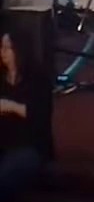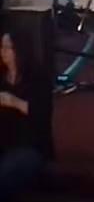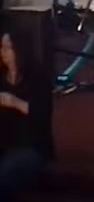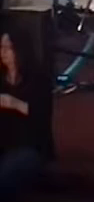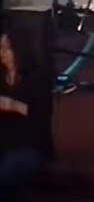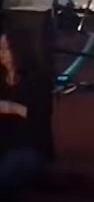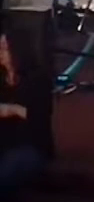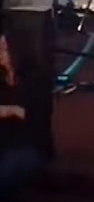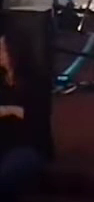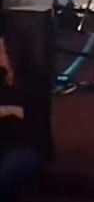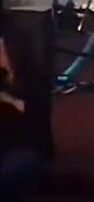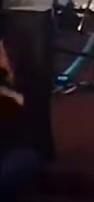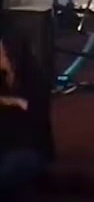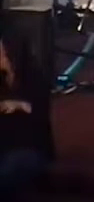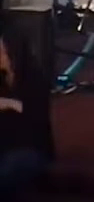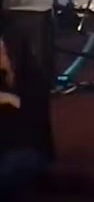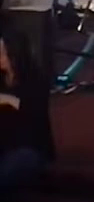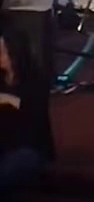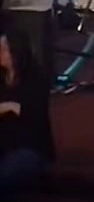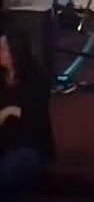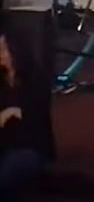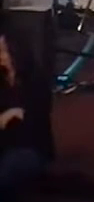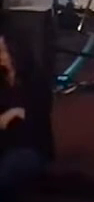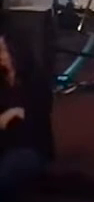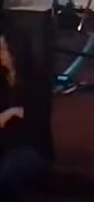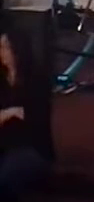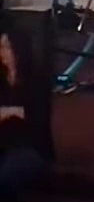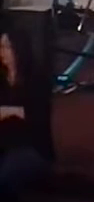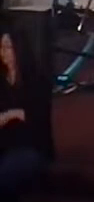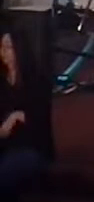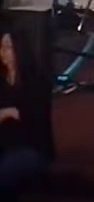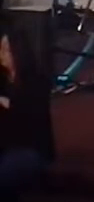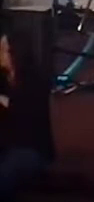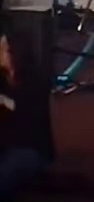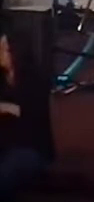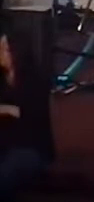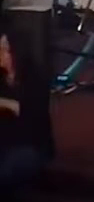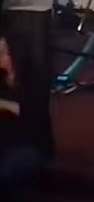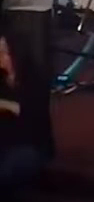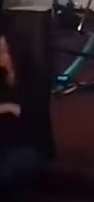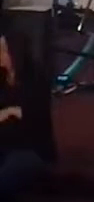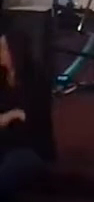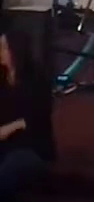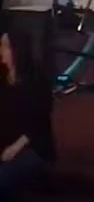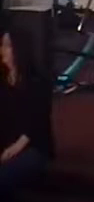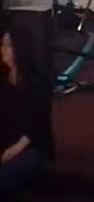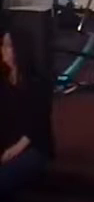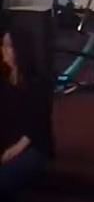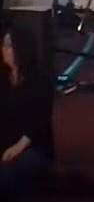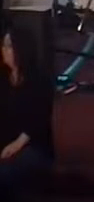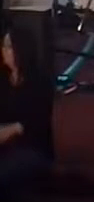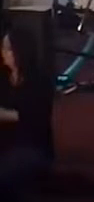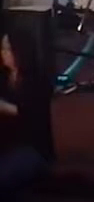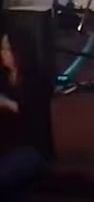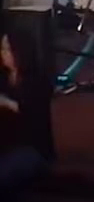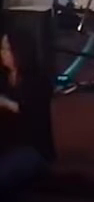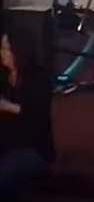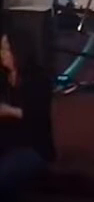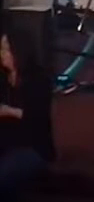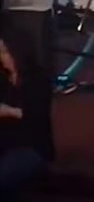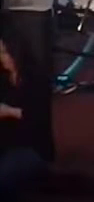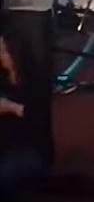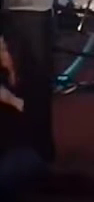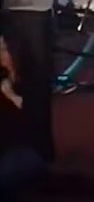are depending upon you. Your employees are depending upon you. Paul wrote it like this in Romans chapter 12, verse 8. If God has given you